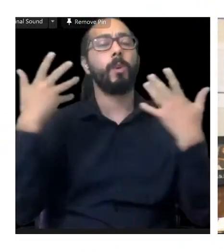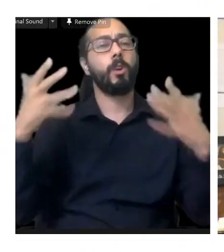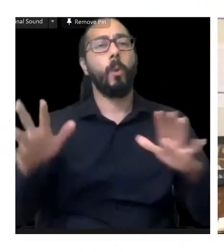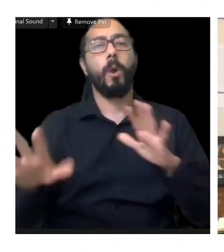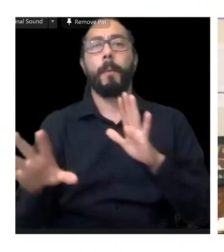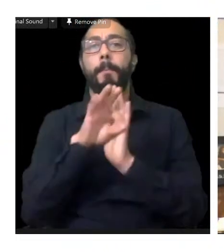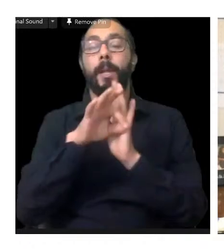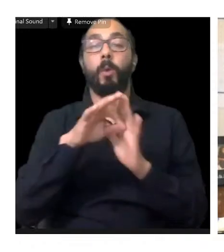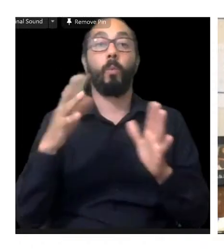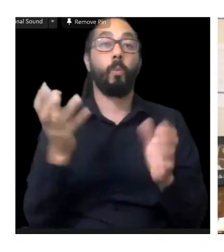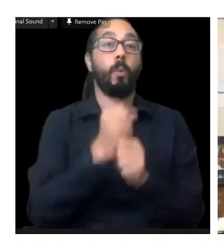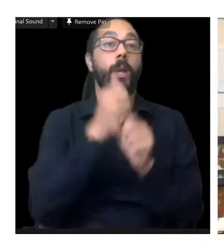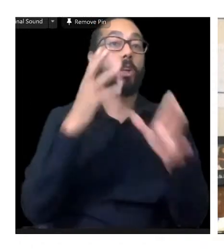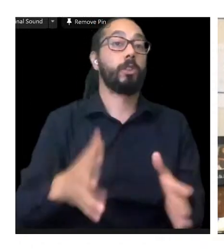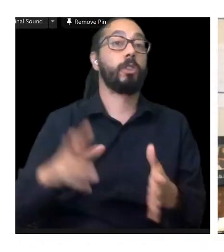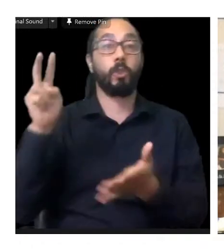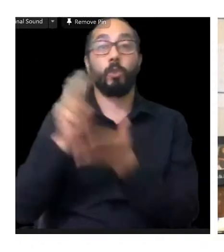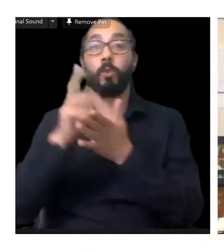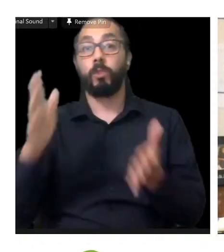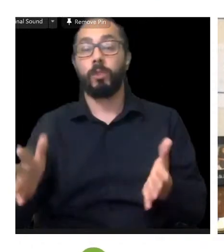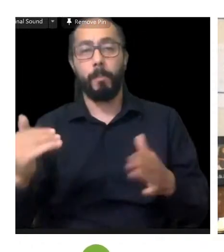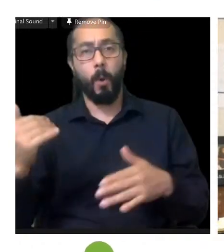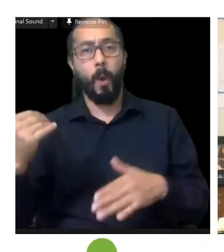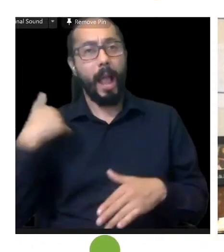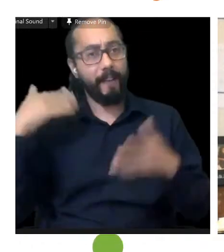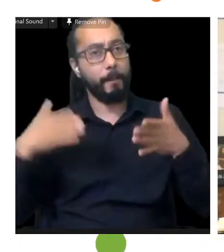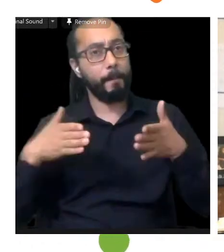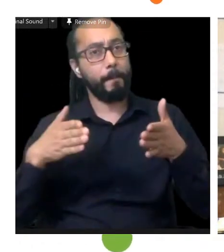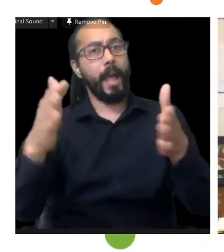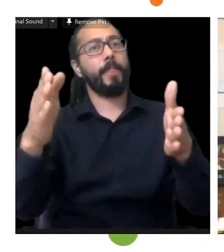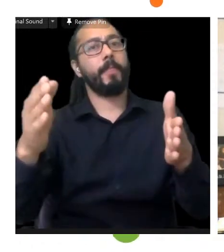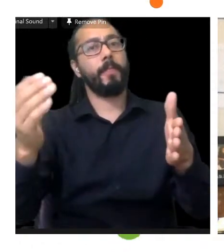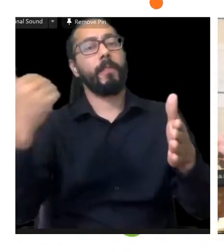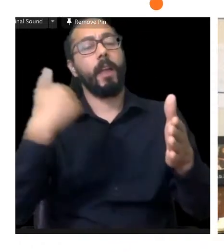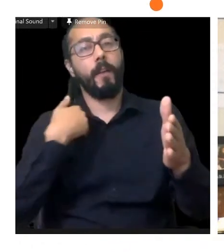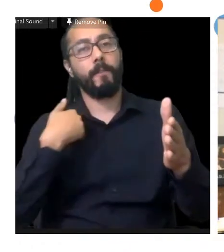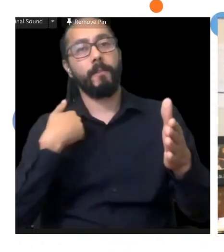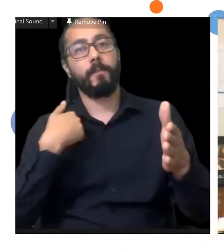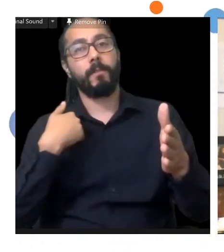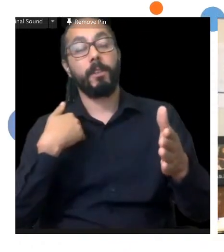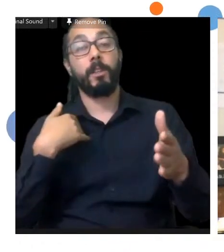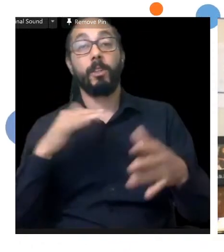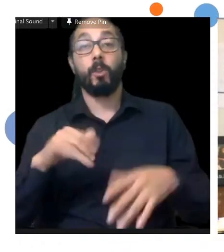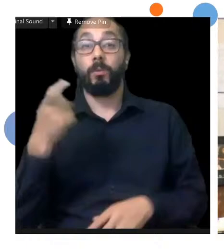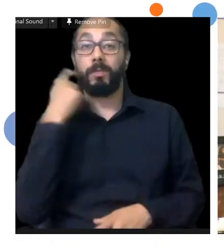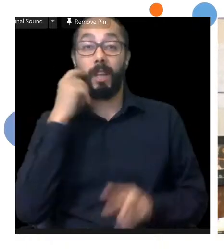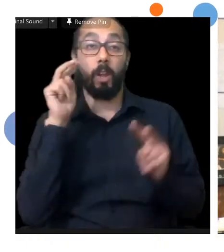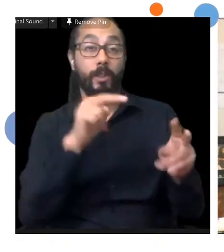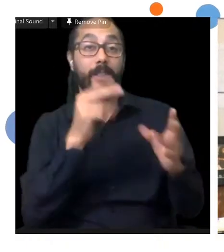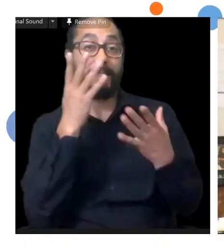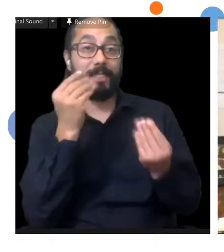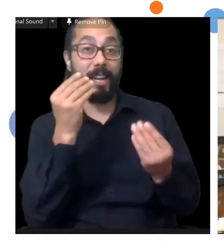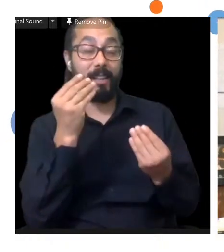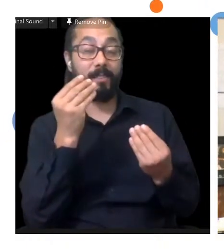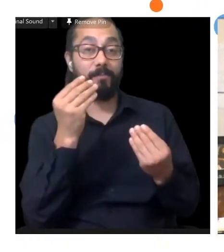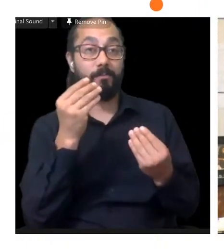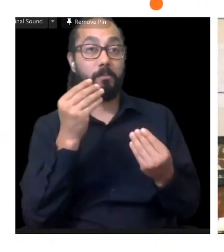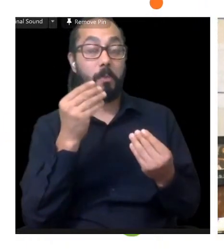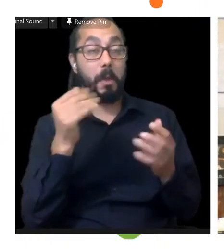but we do think we have a path forward. And I think that looking at this data, it makes me think that with that, you know, hopefully we can get to the other